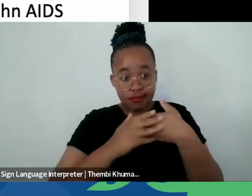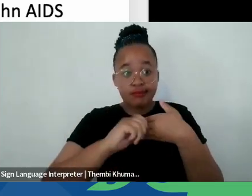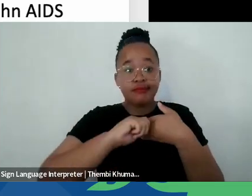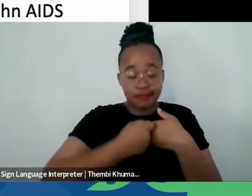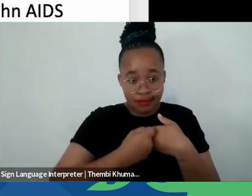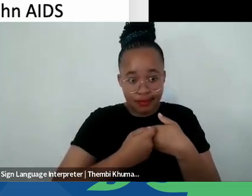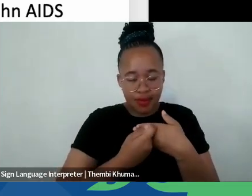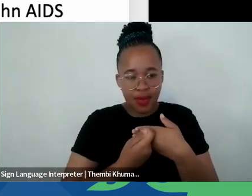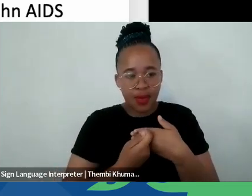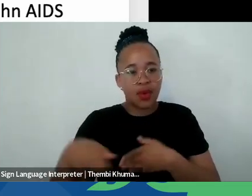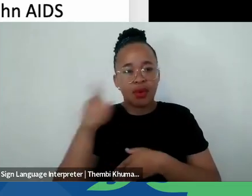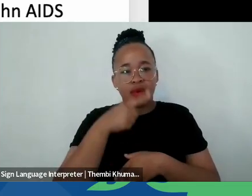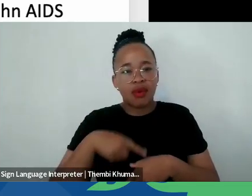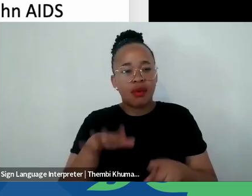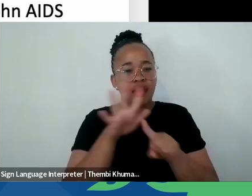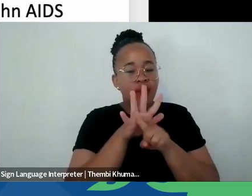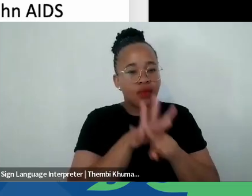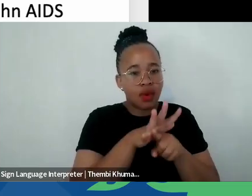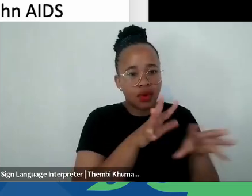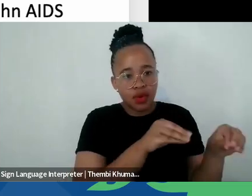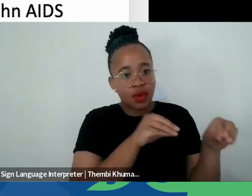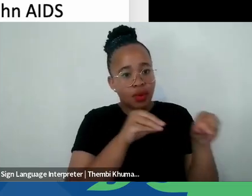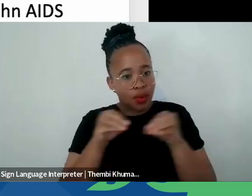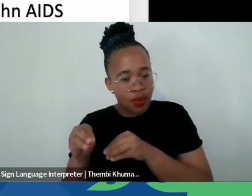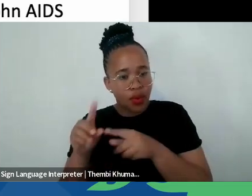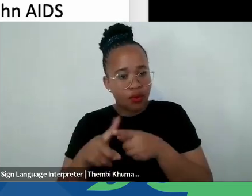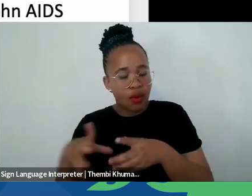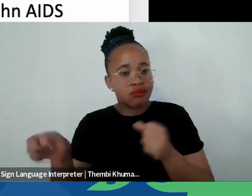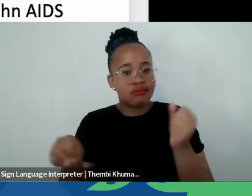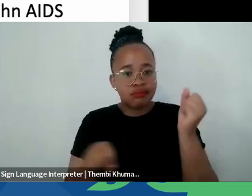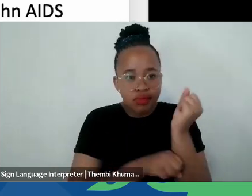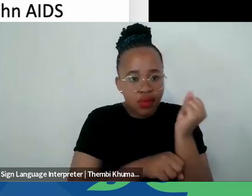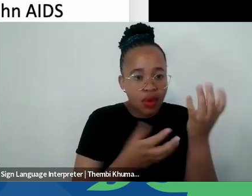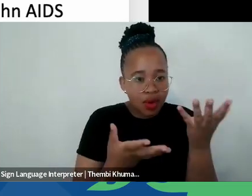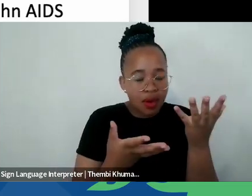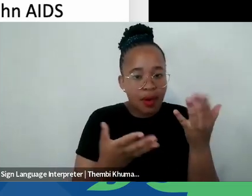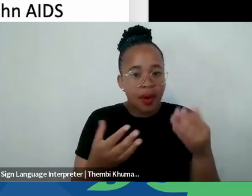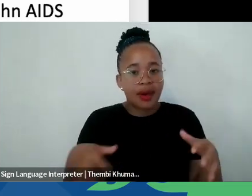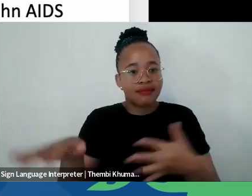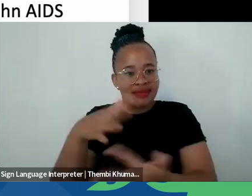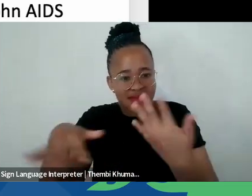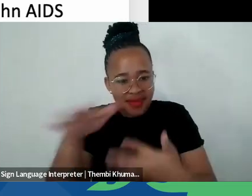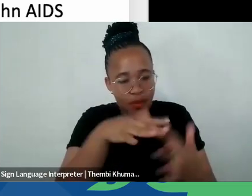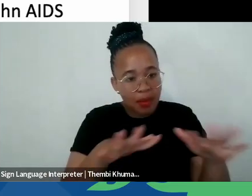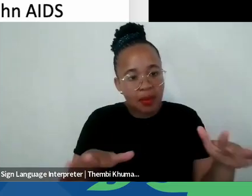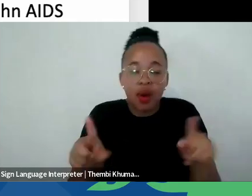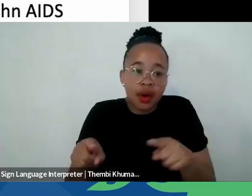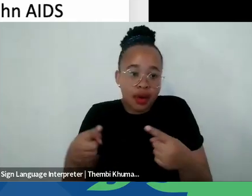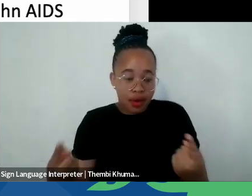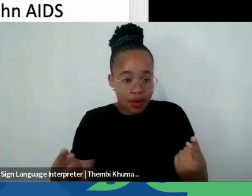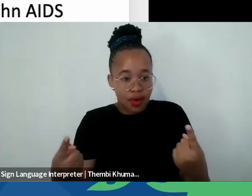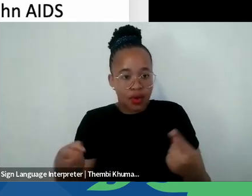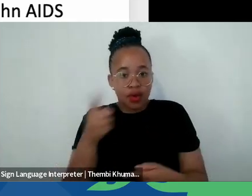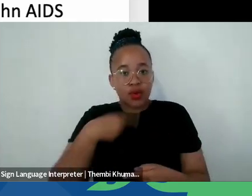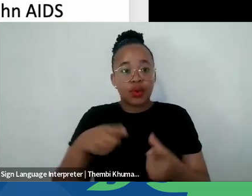were forced to move away from working in hotspots, we couldn't work in public. We started working with much